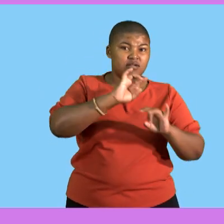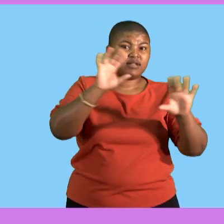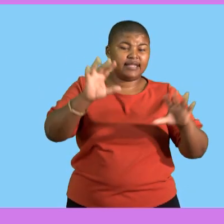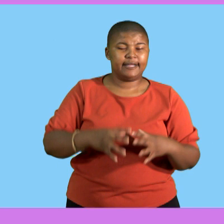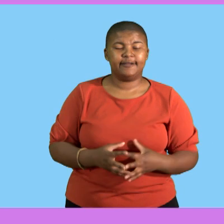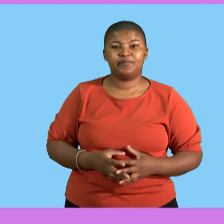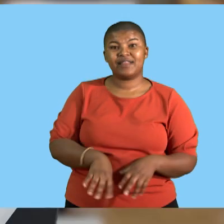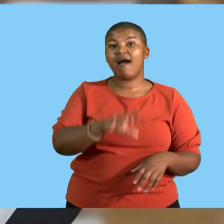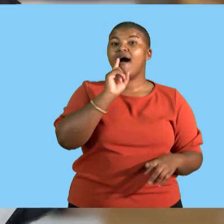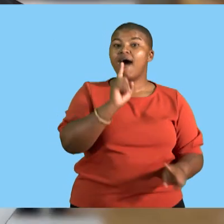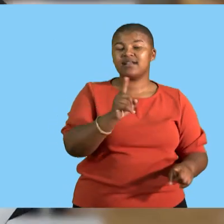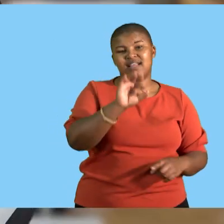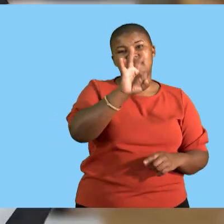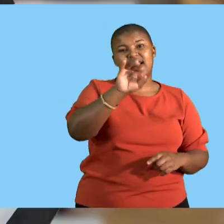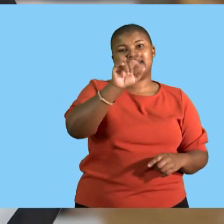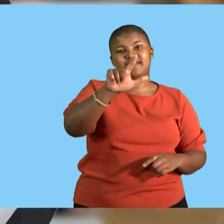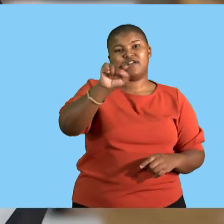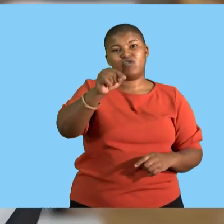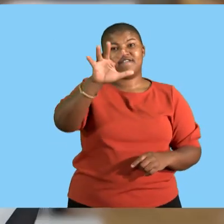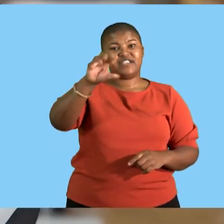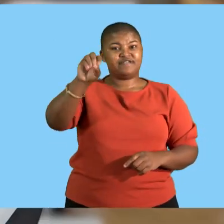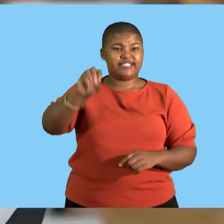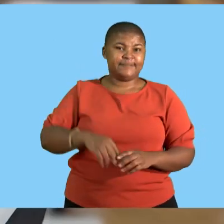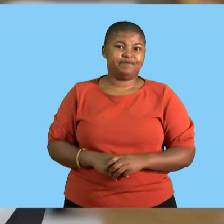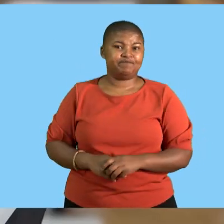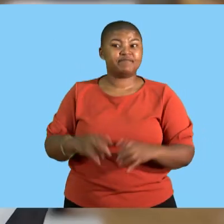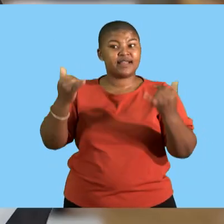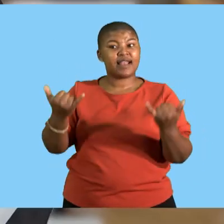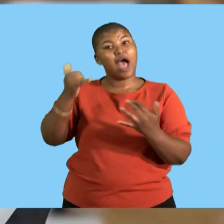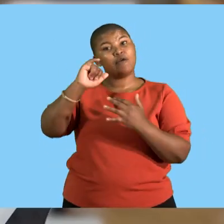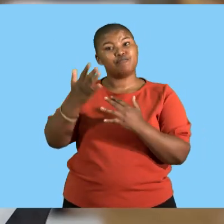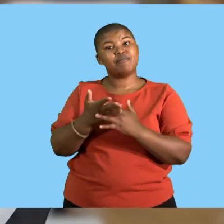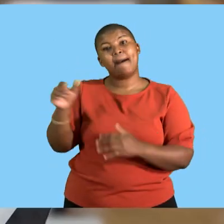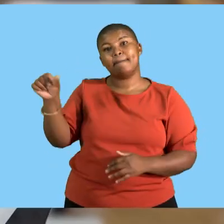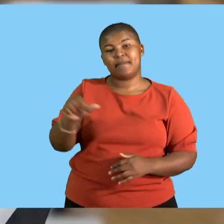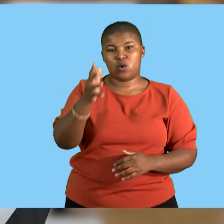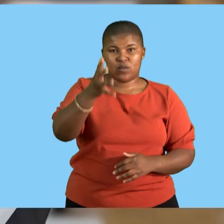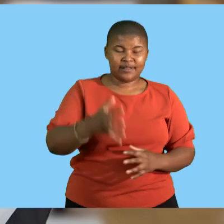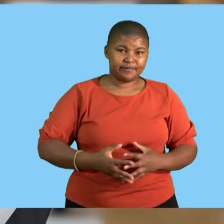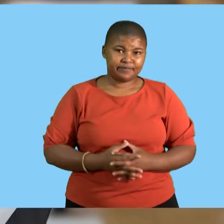50. Now let us take a quick ad break. We'll be right back.